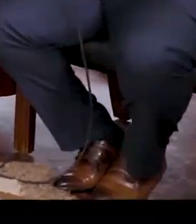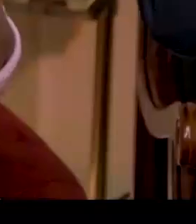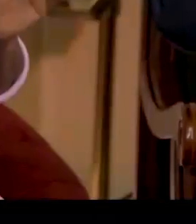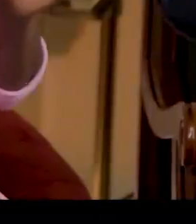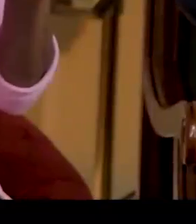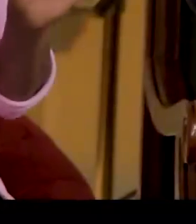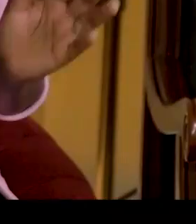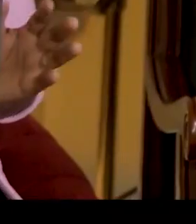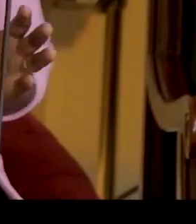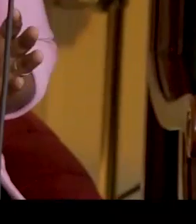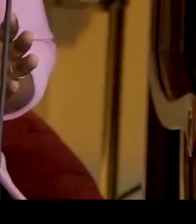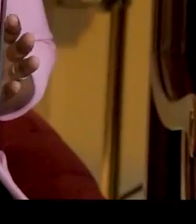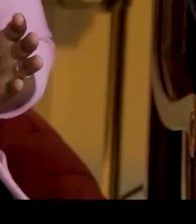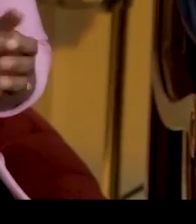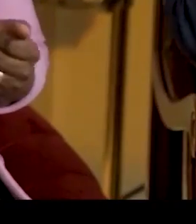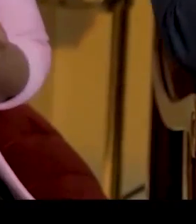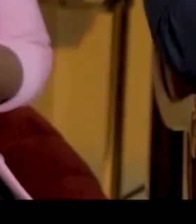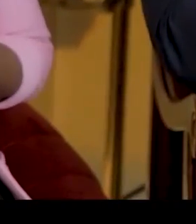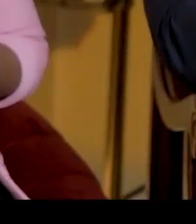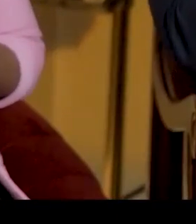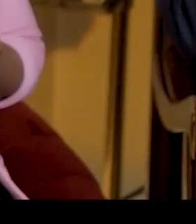Satim siye